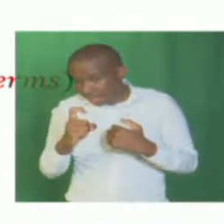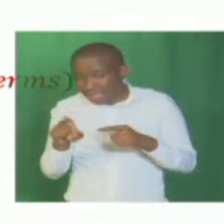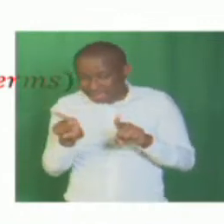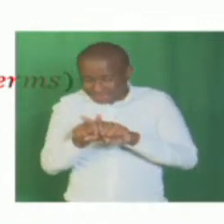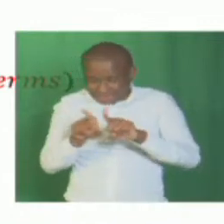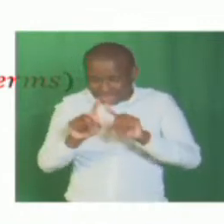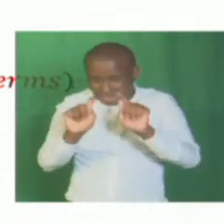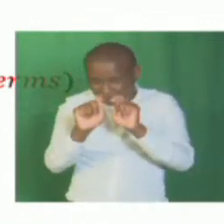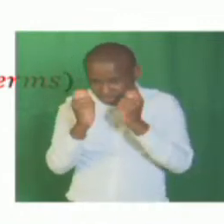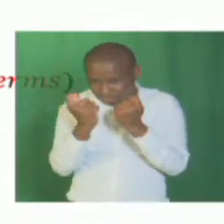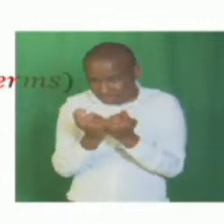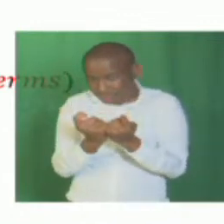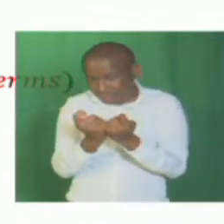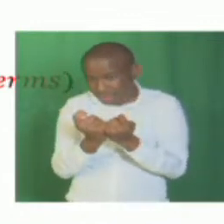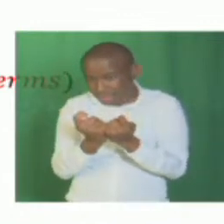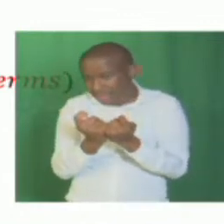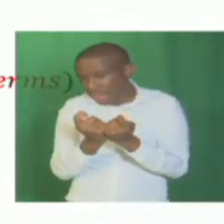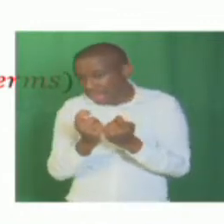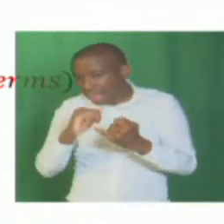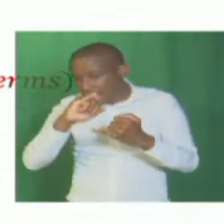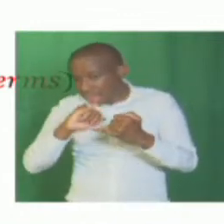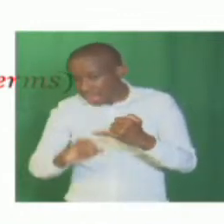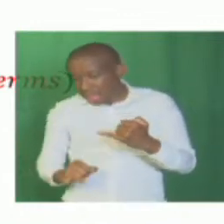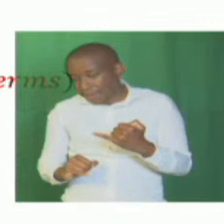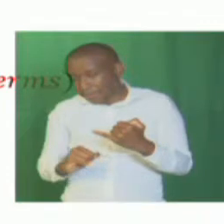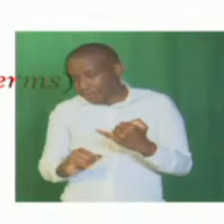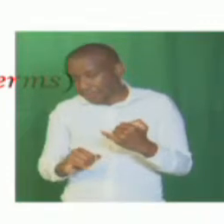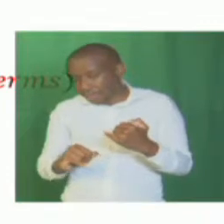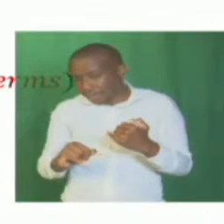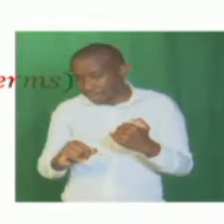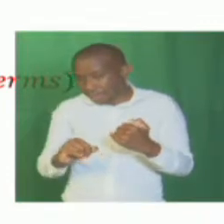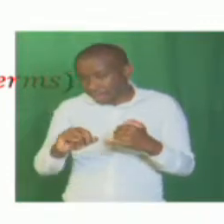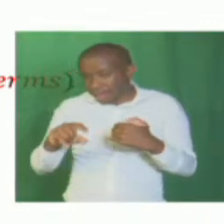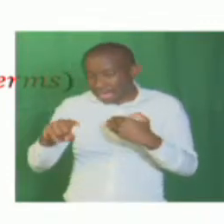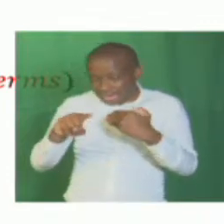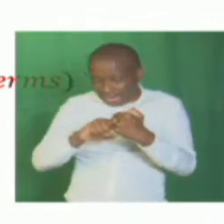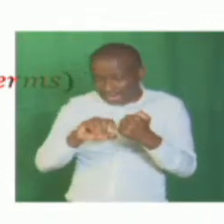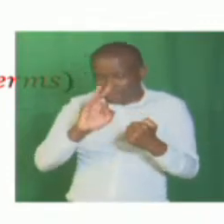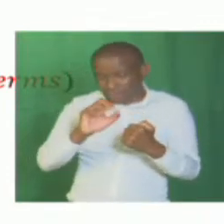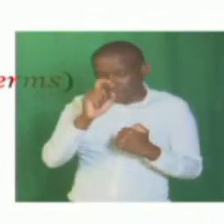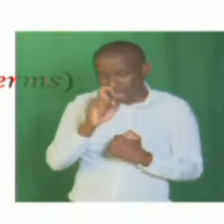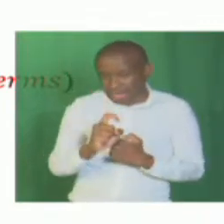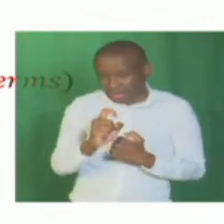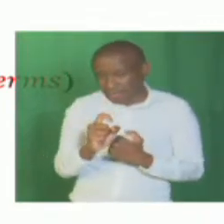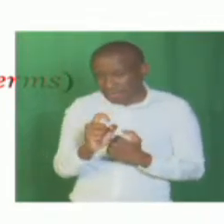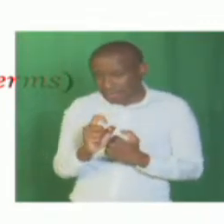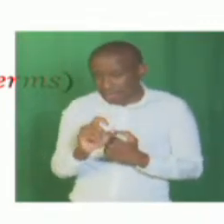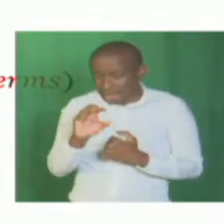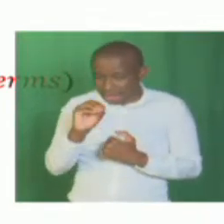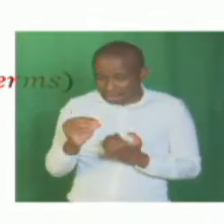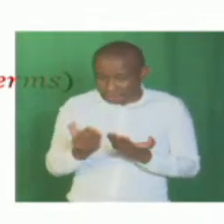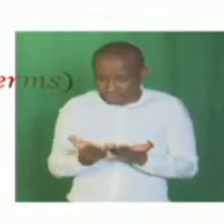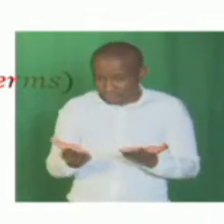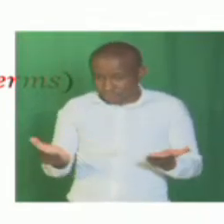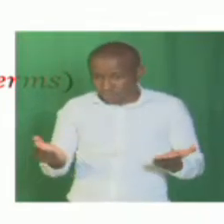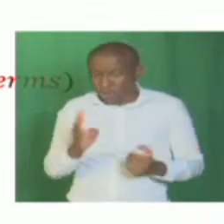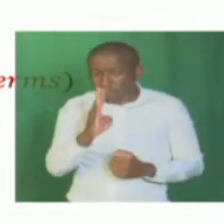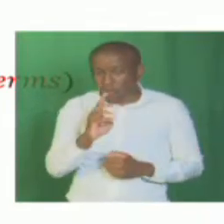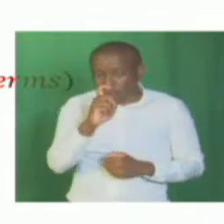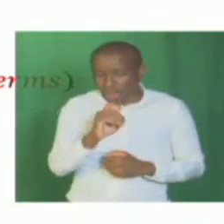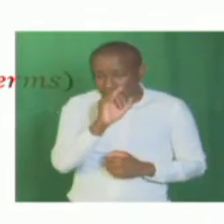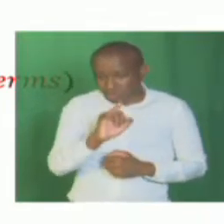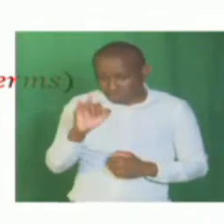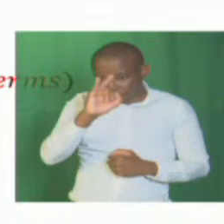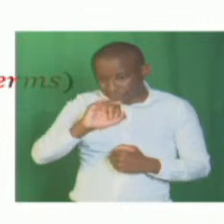minus 2. And finally, negative 2x minus x, it is negative 3x. So finally, you will then have 4x